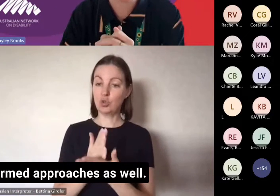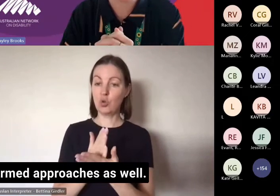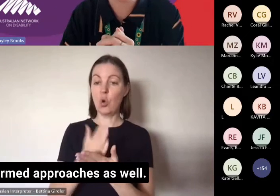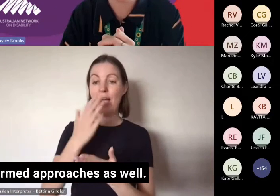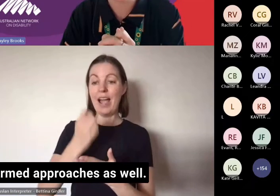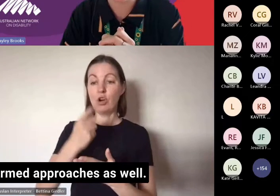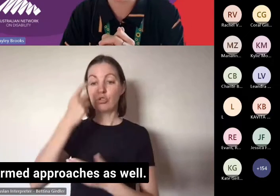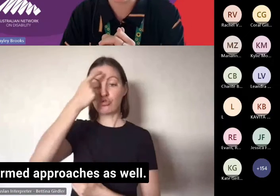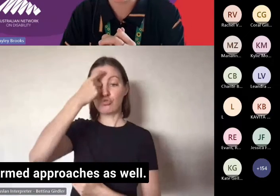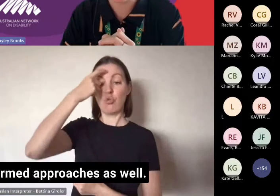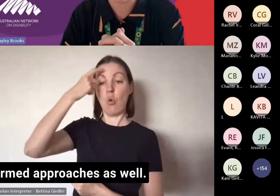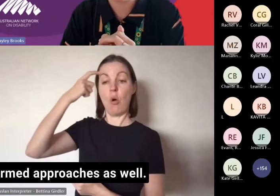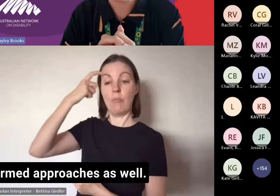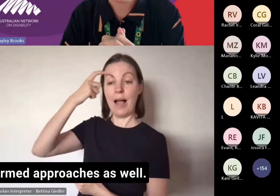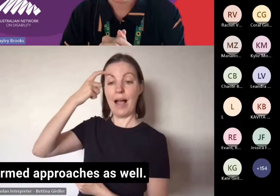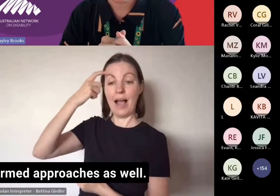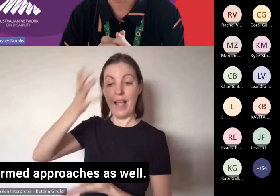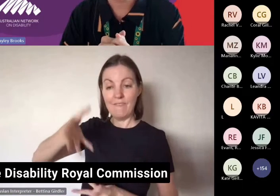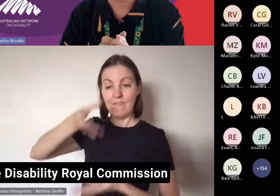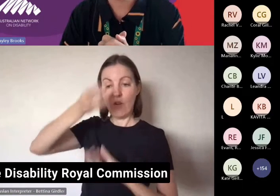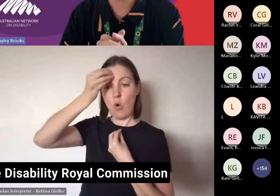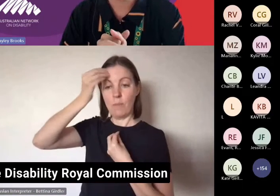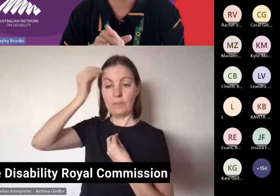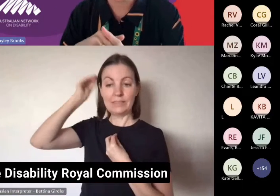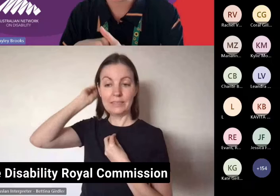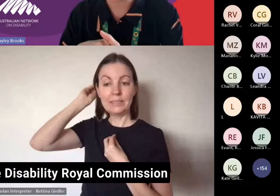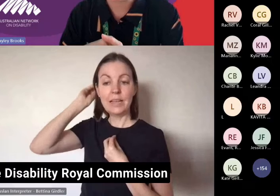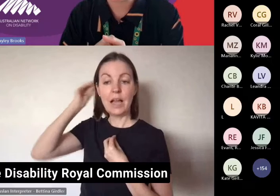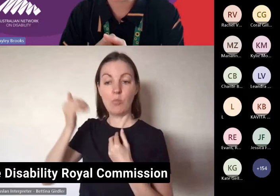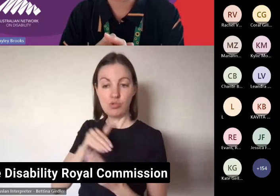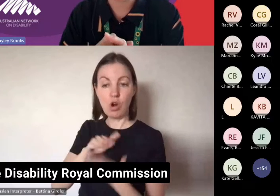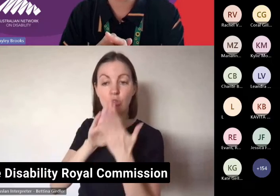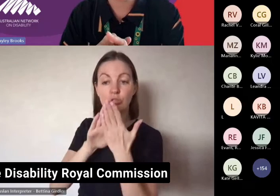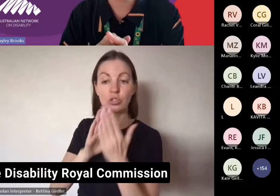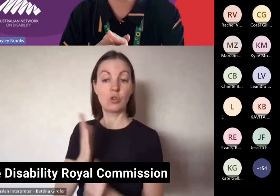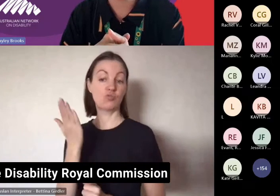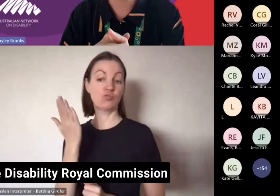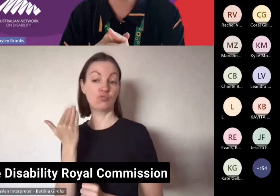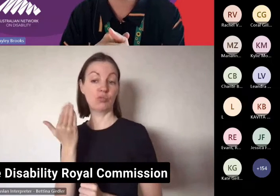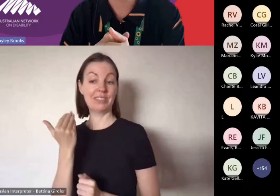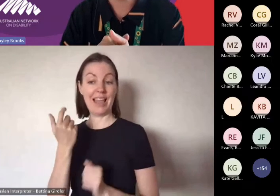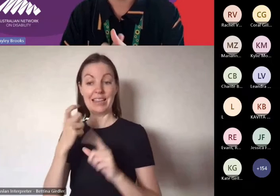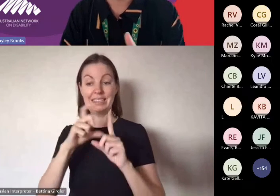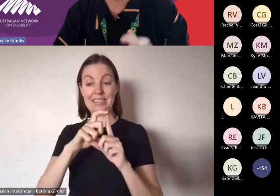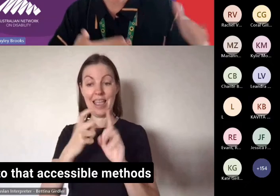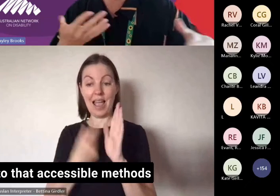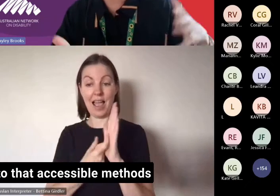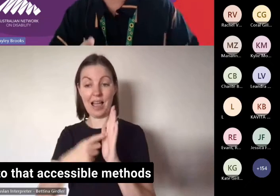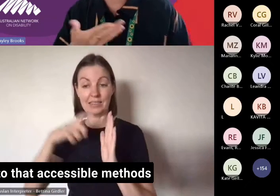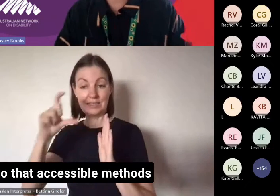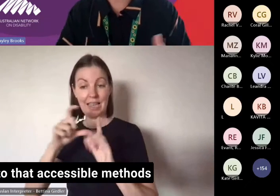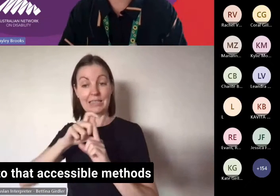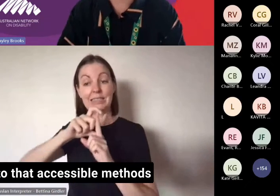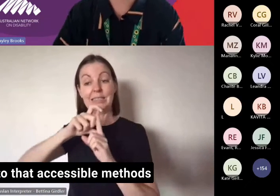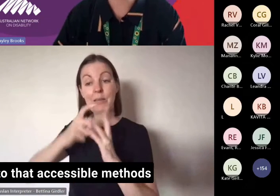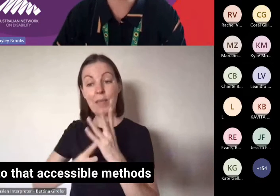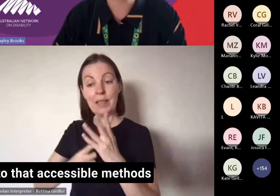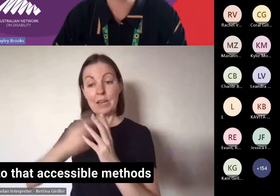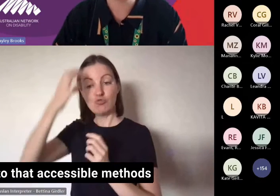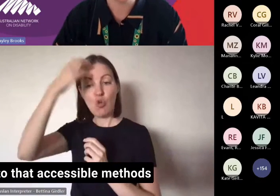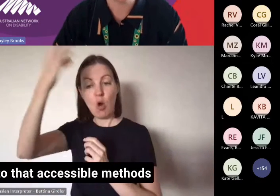trauma-informed approaches as well. We have just had the Disability Royal Commission, so and it goes back to